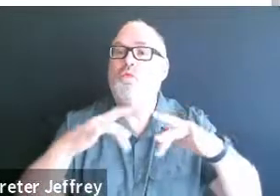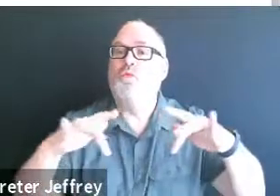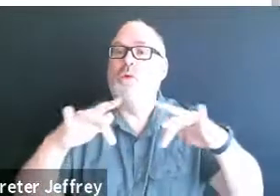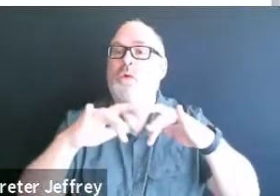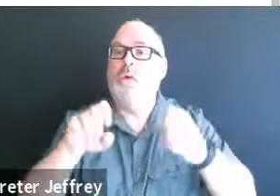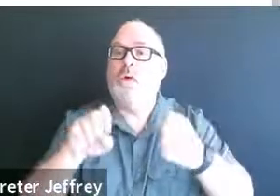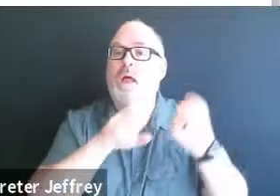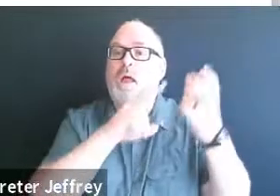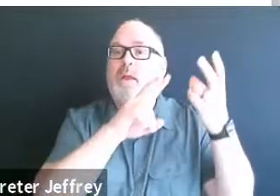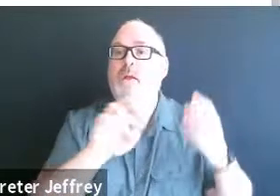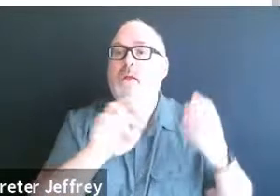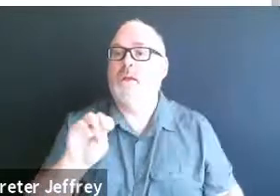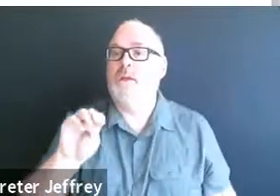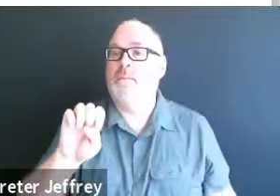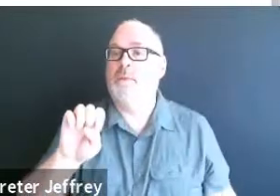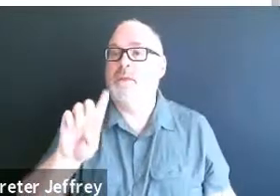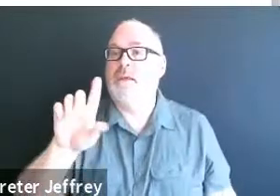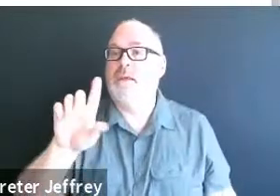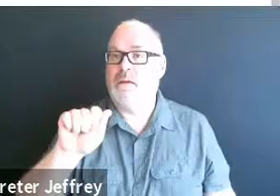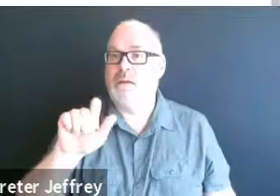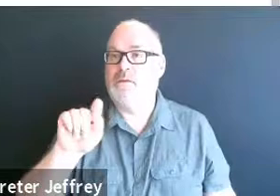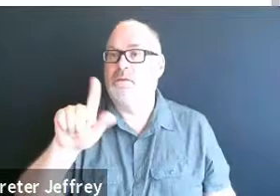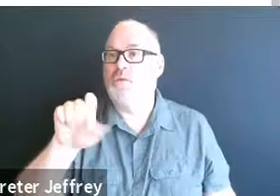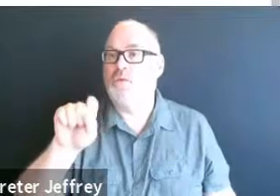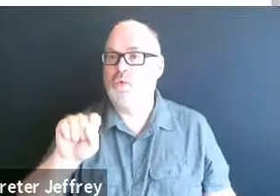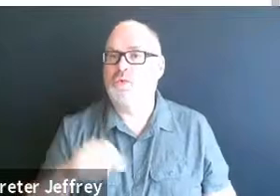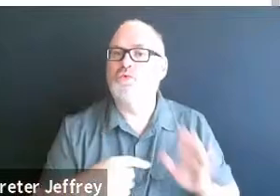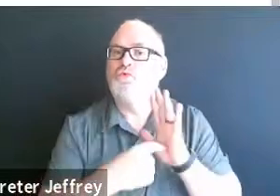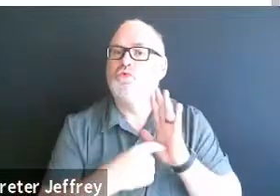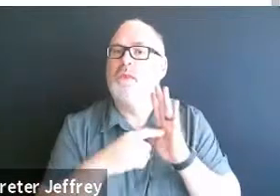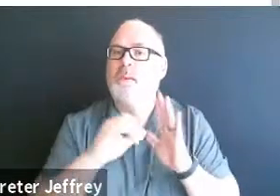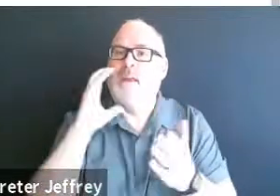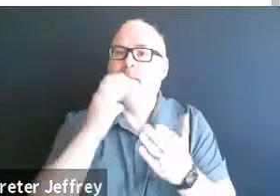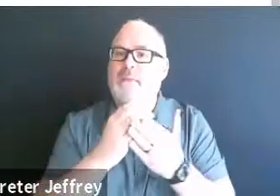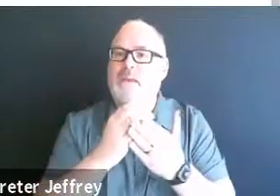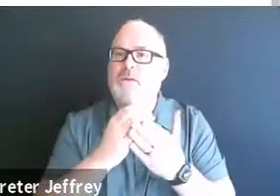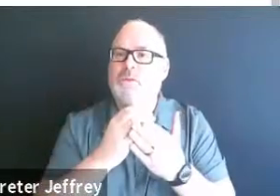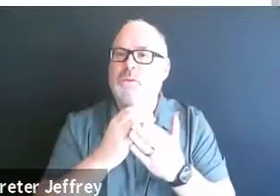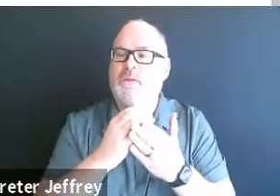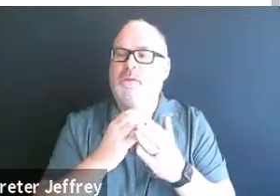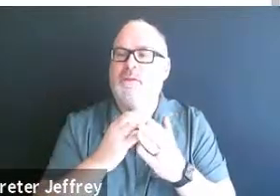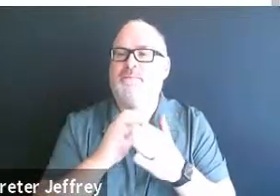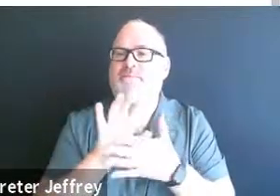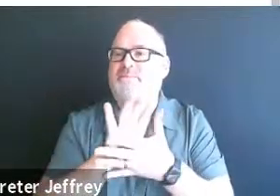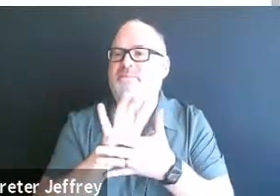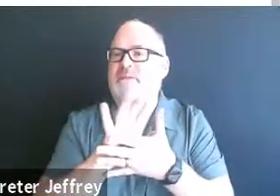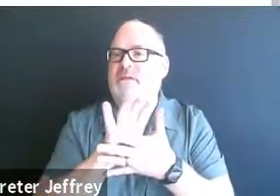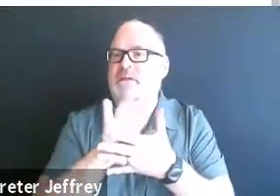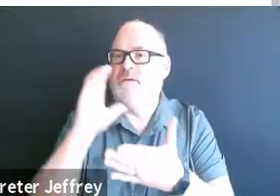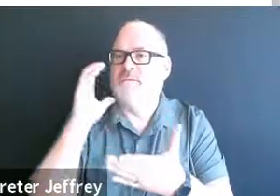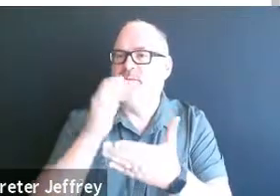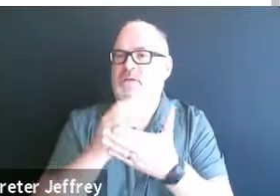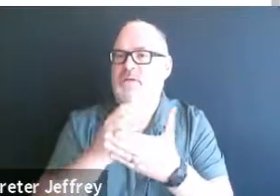media tool works. And that's indicated by this icon with the video feature in the music